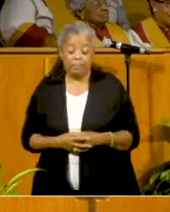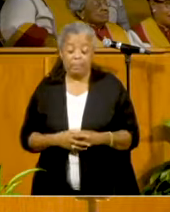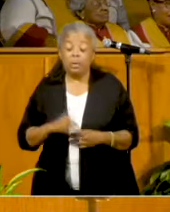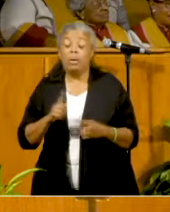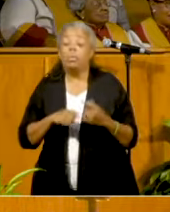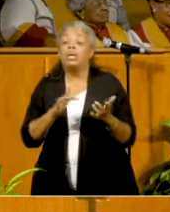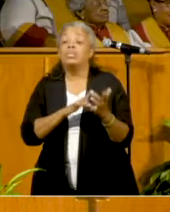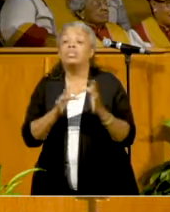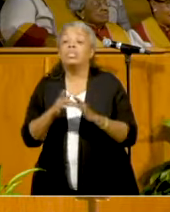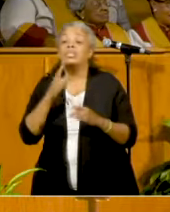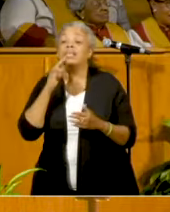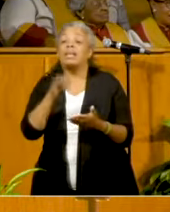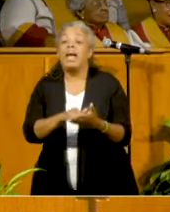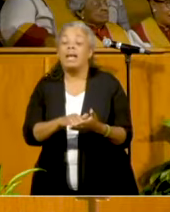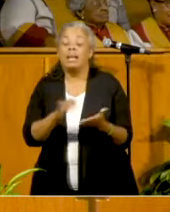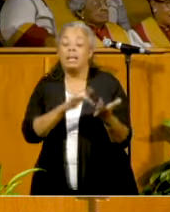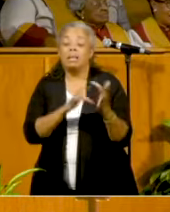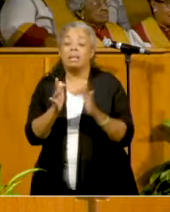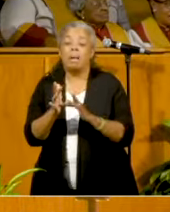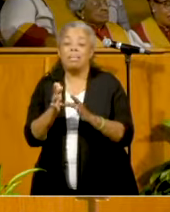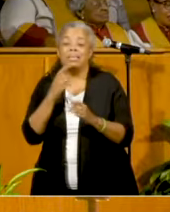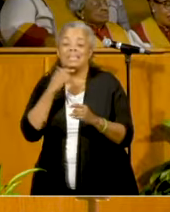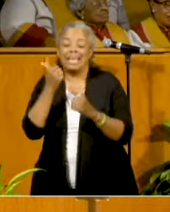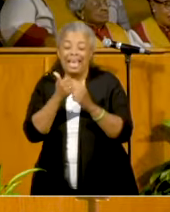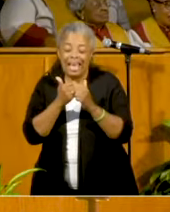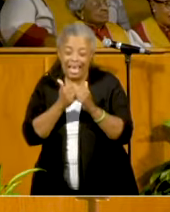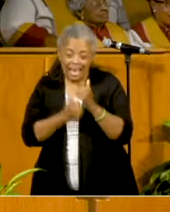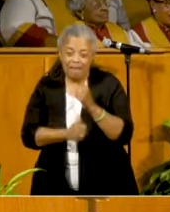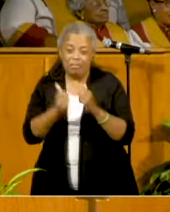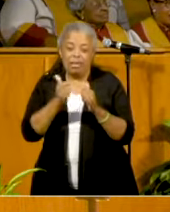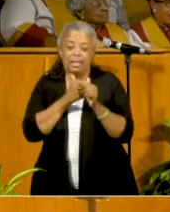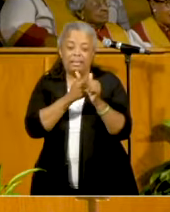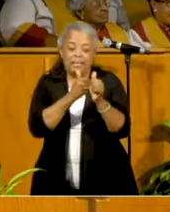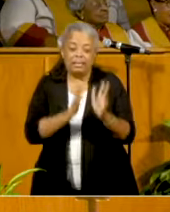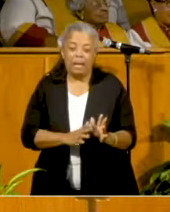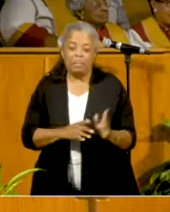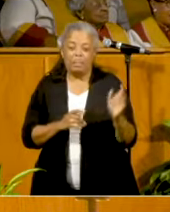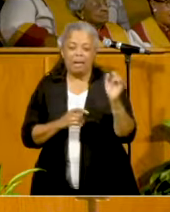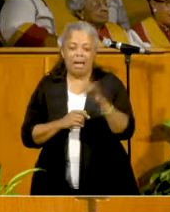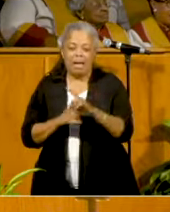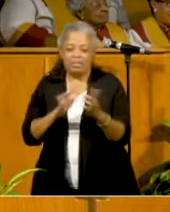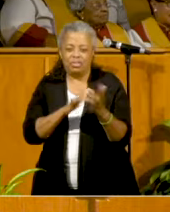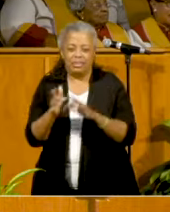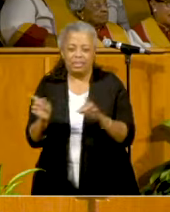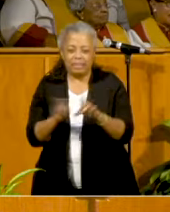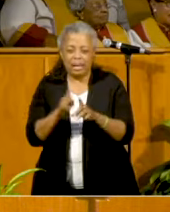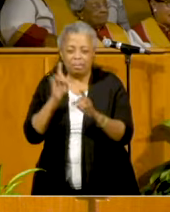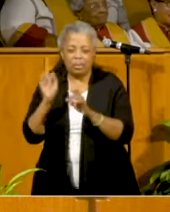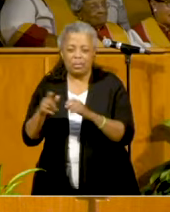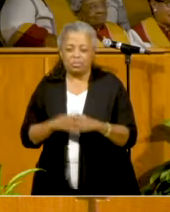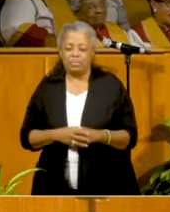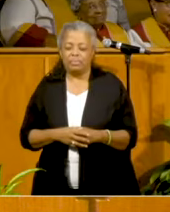says it, the Bible says that every disciple asked Jesus the same question.